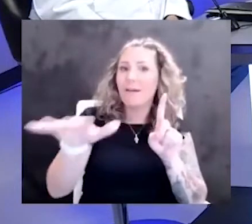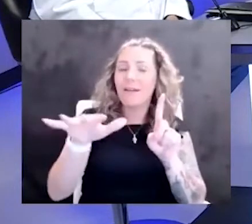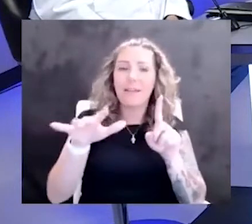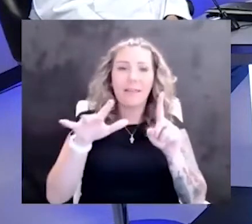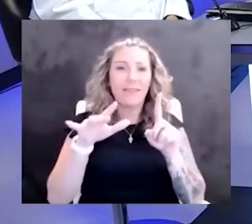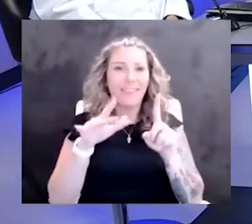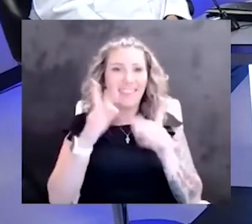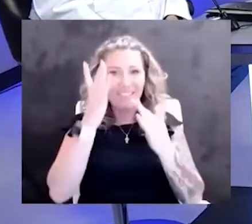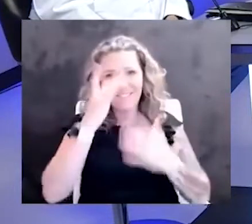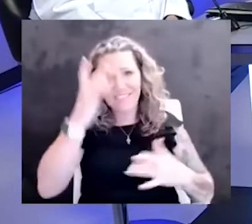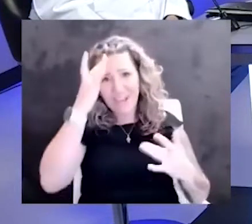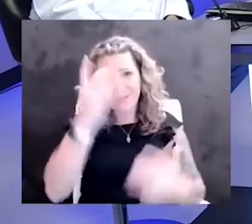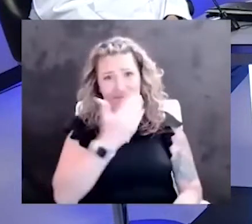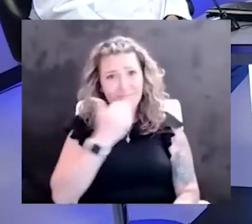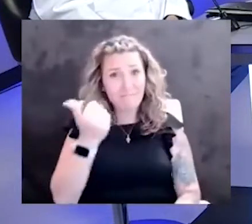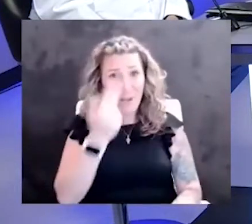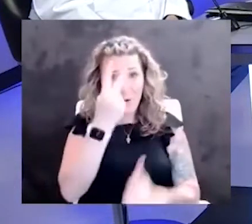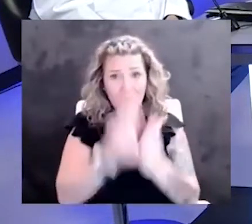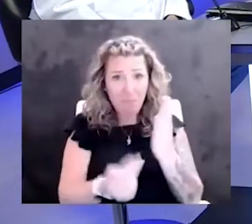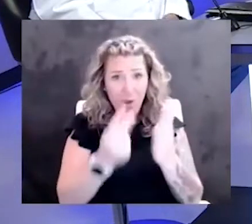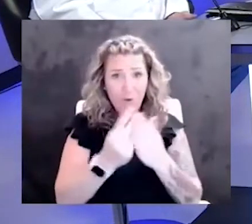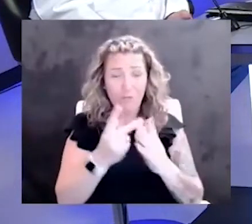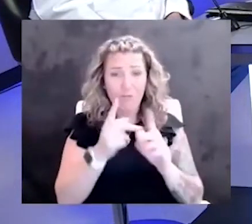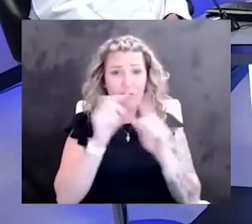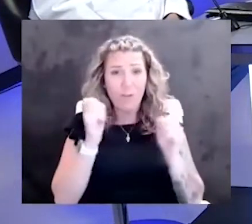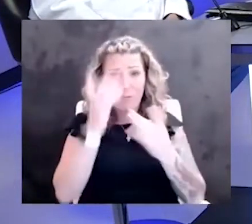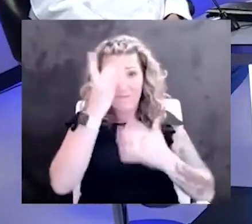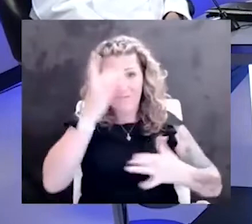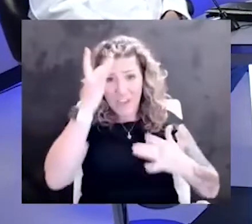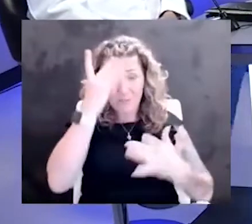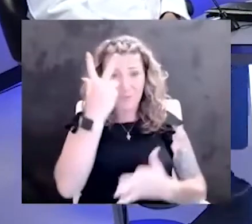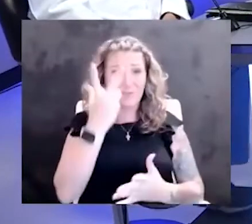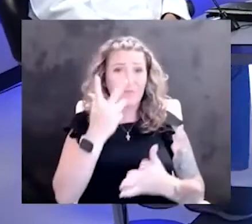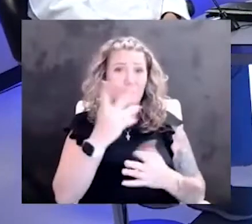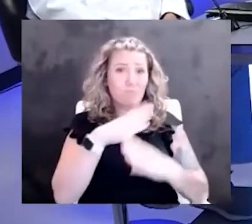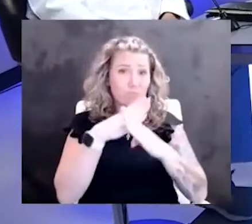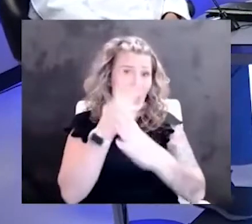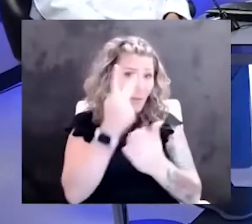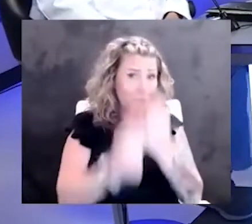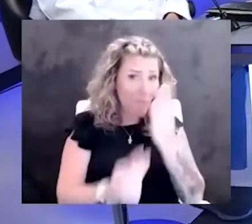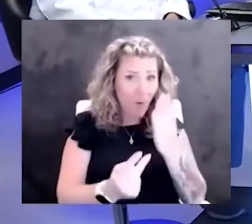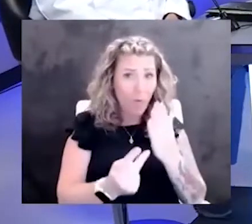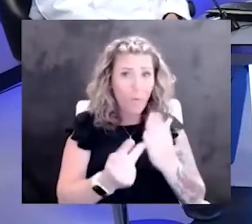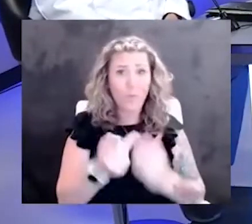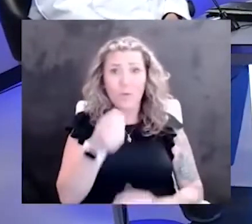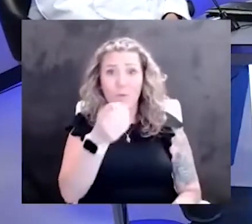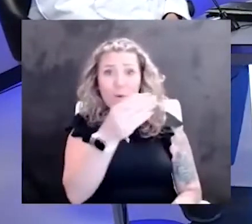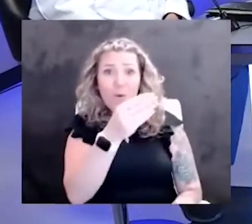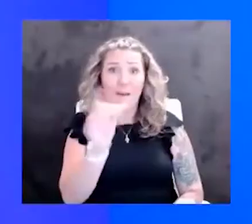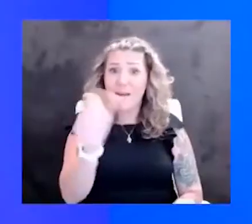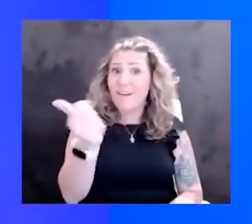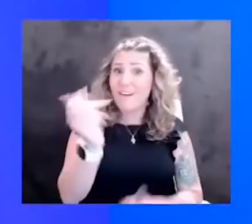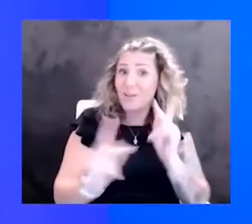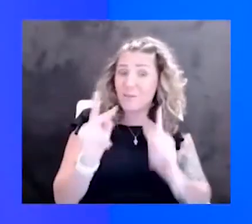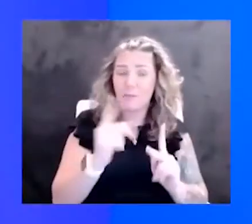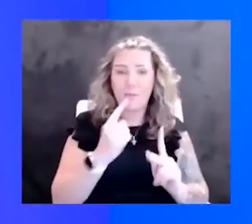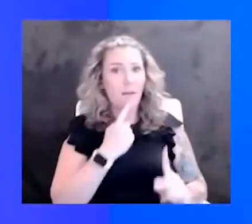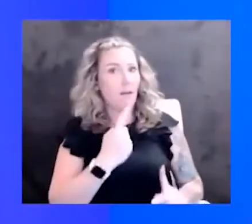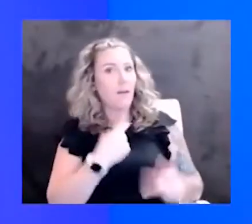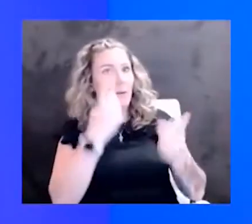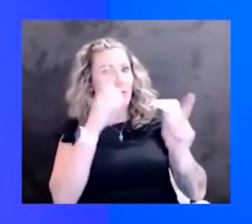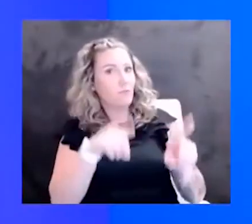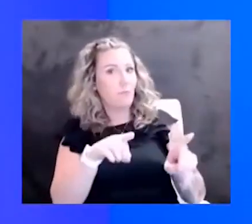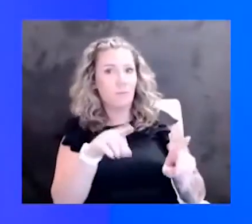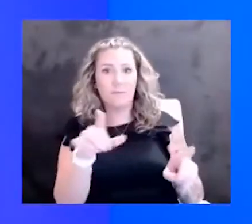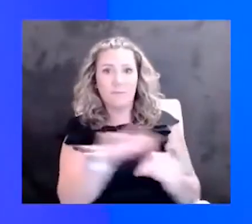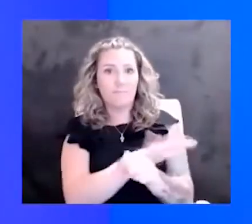this situation because you're going to protect both directions. Ditto. I couldn't have said it better. Agree with that. And, I